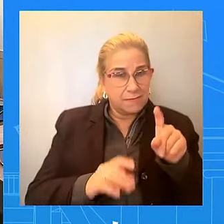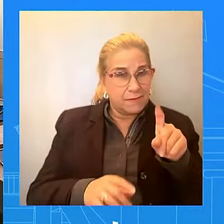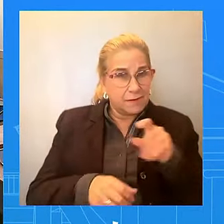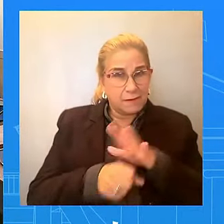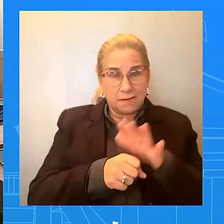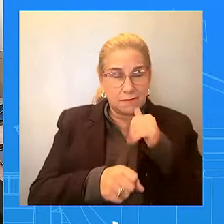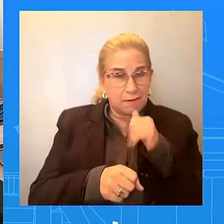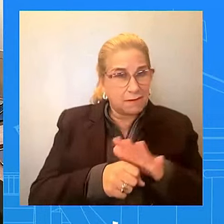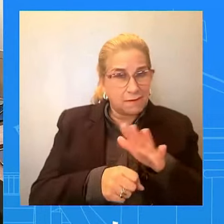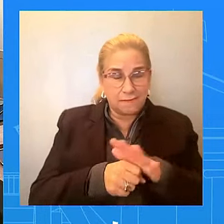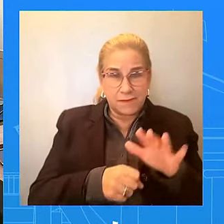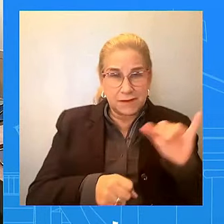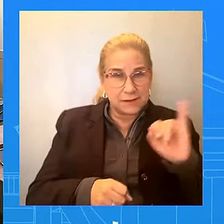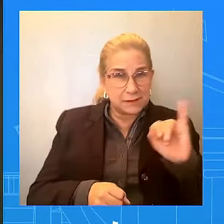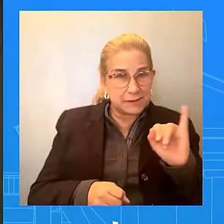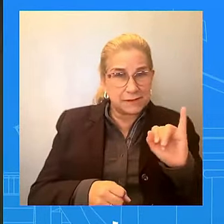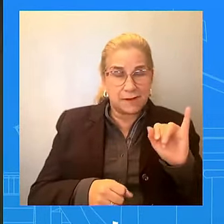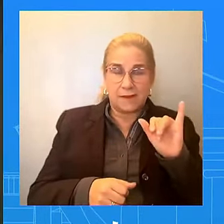Congress?